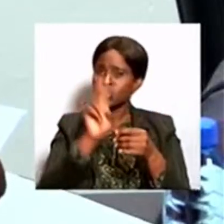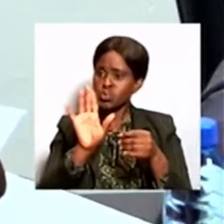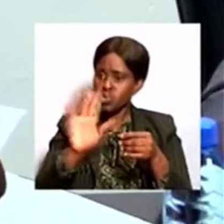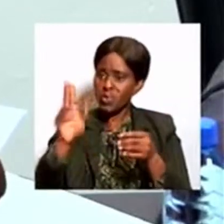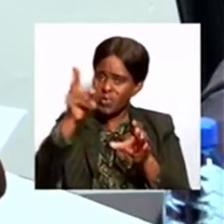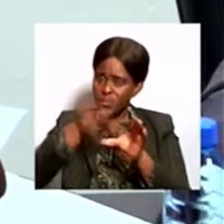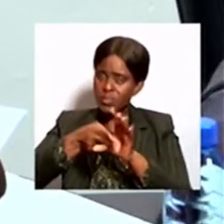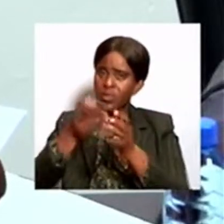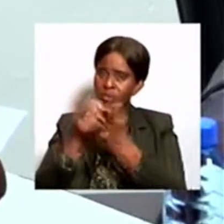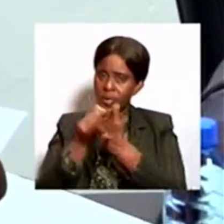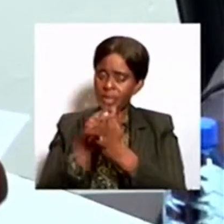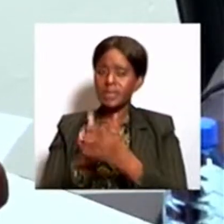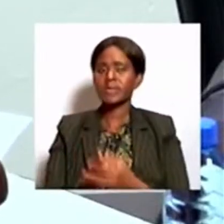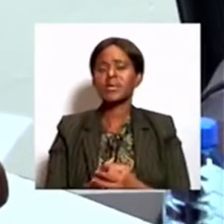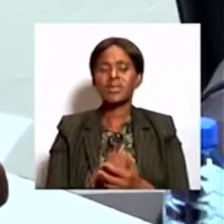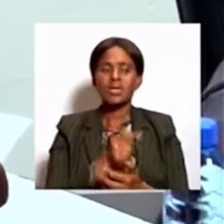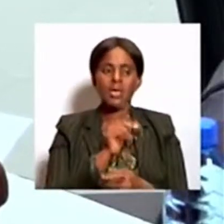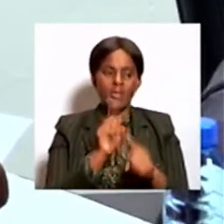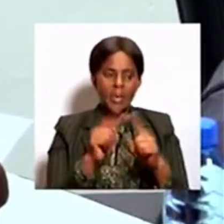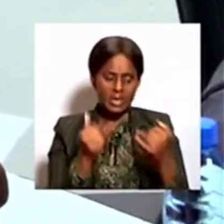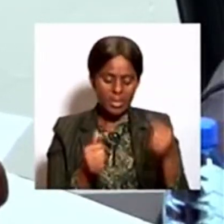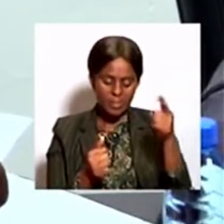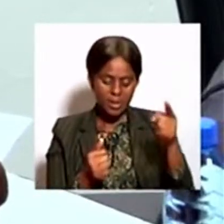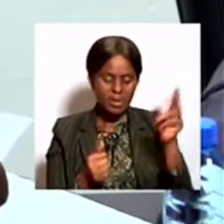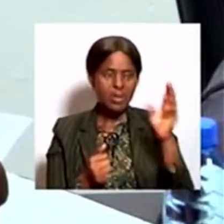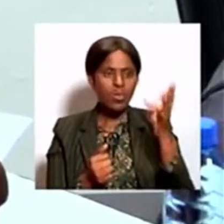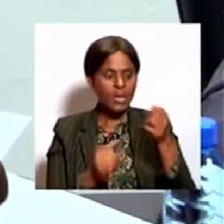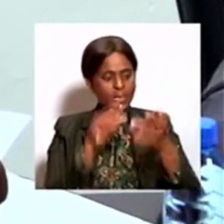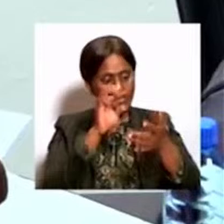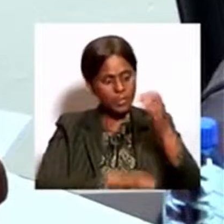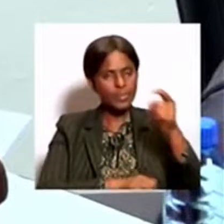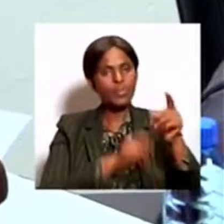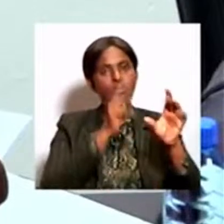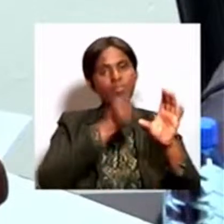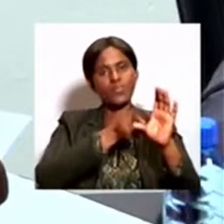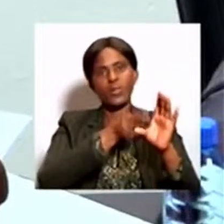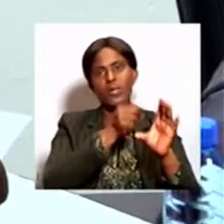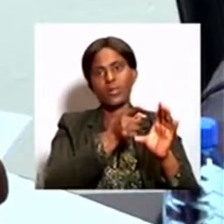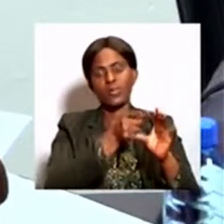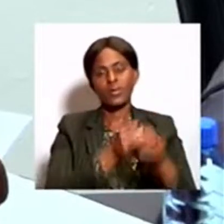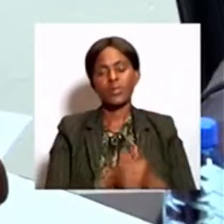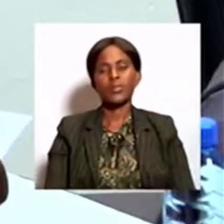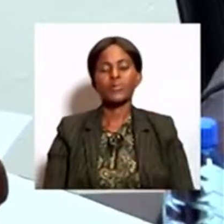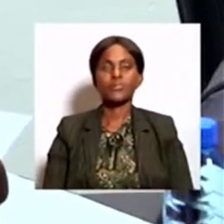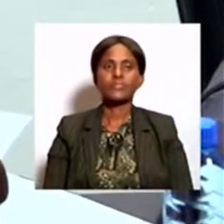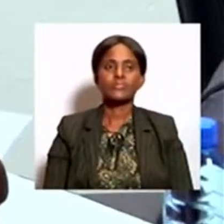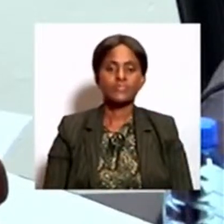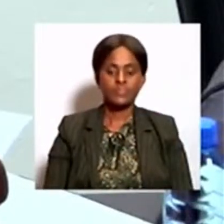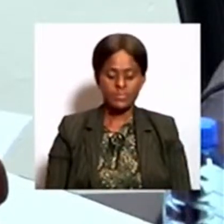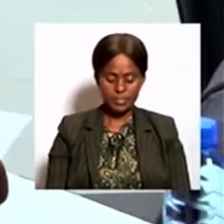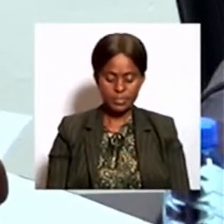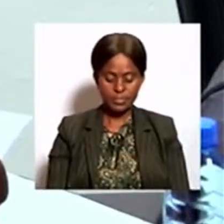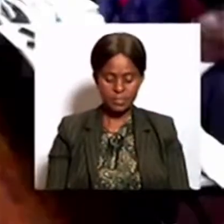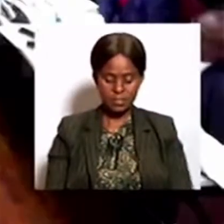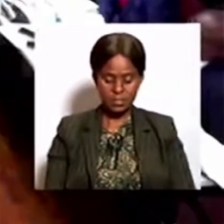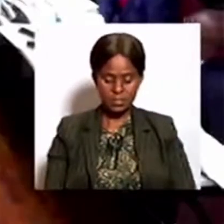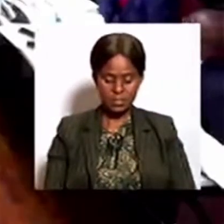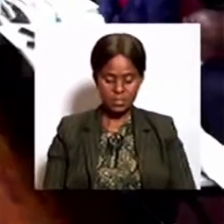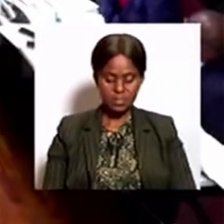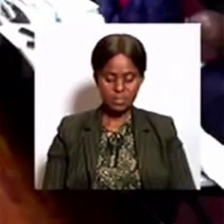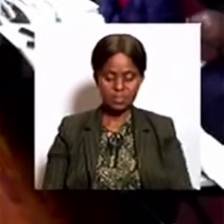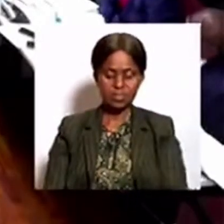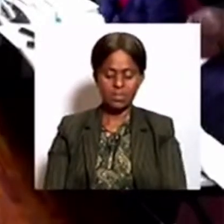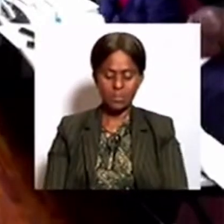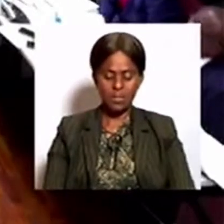fuel allowance? Instead, they had to draw fuel. Thank you very much, Chair. The fuel